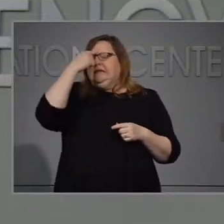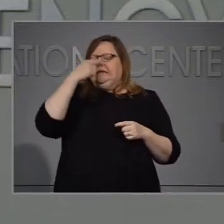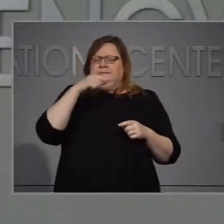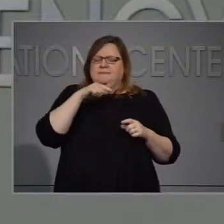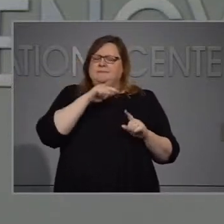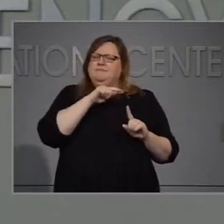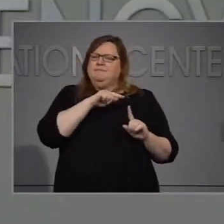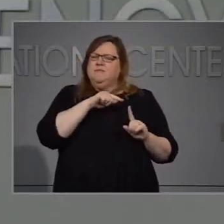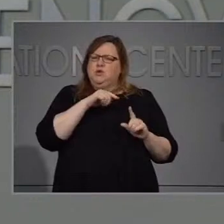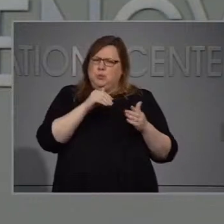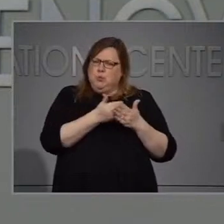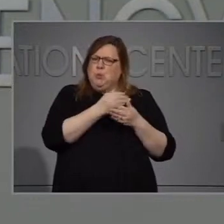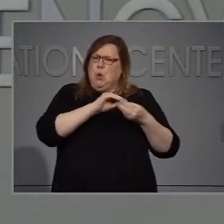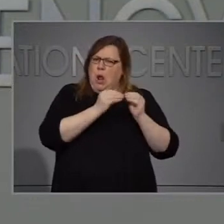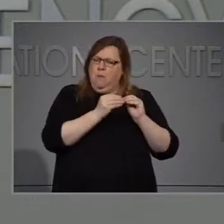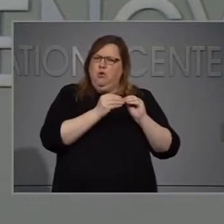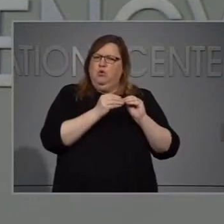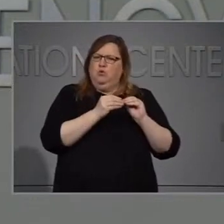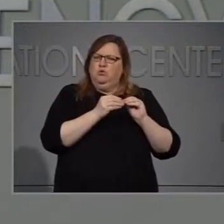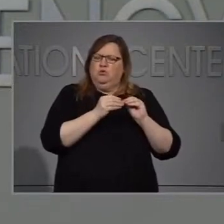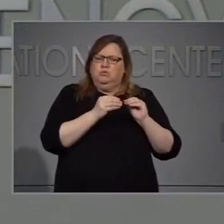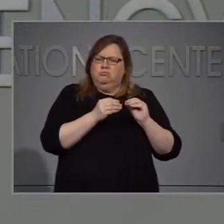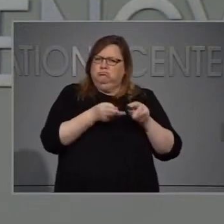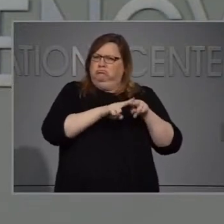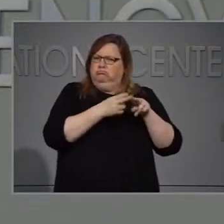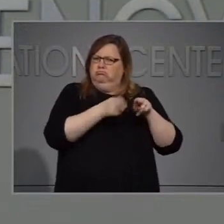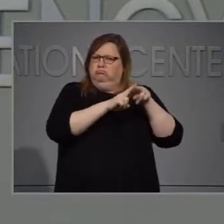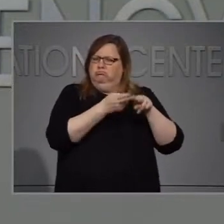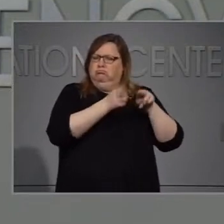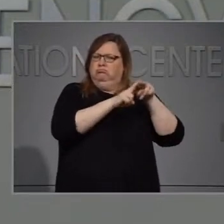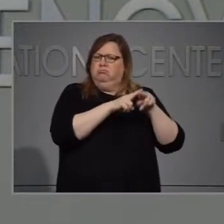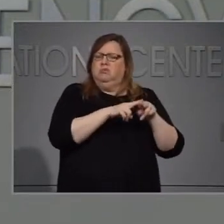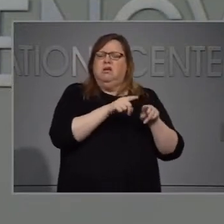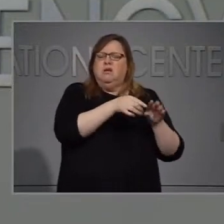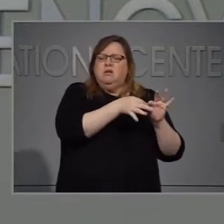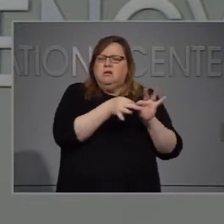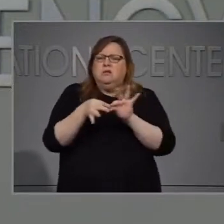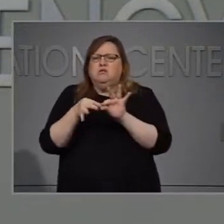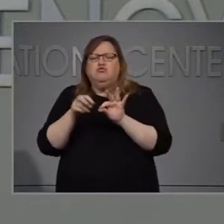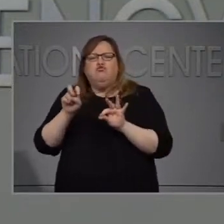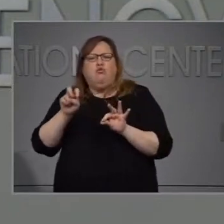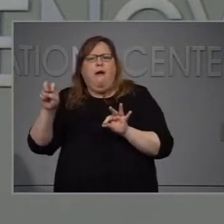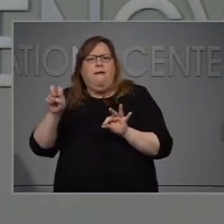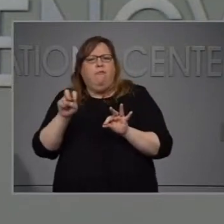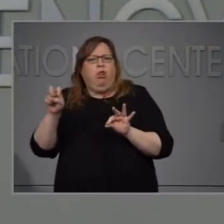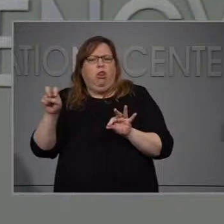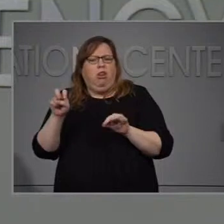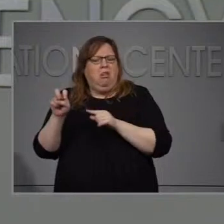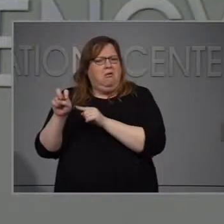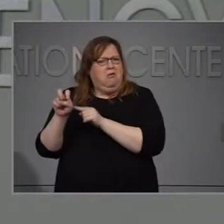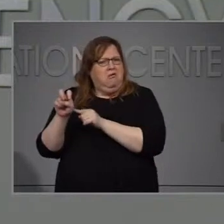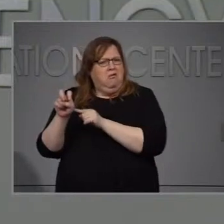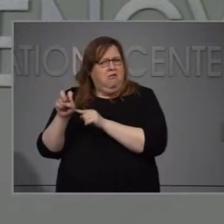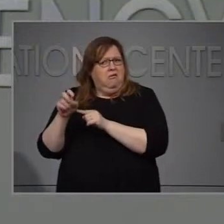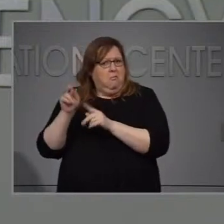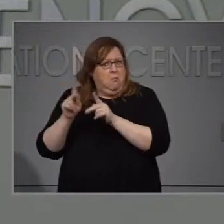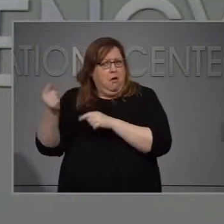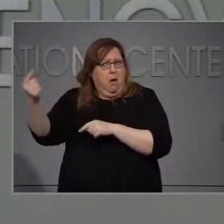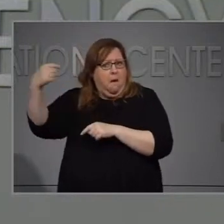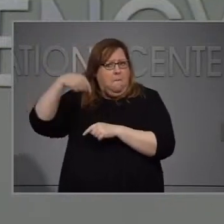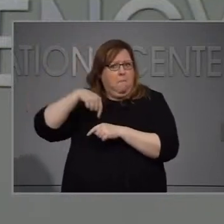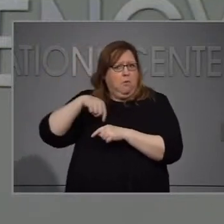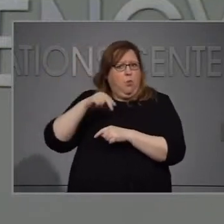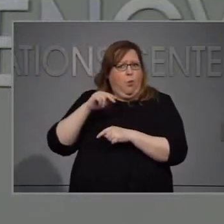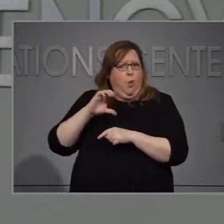yesterday's briefing, you were asked about the role of people coming from an out-of-state